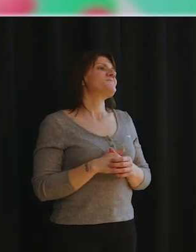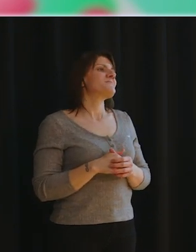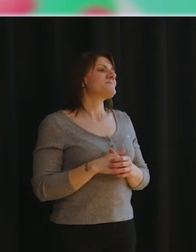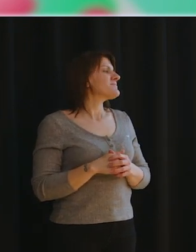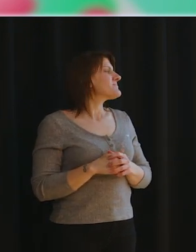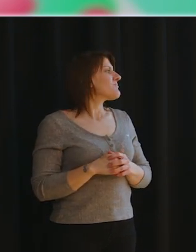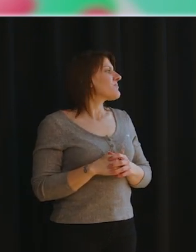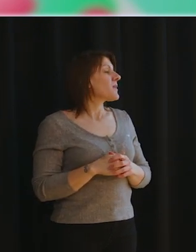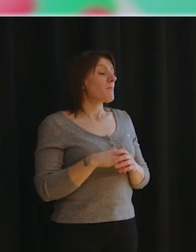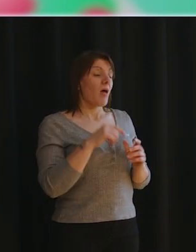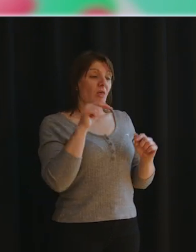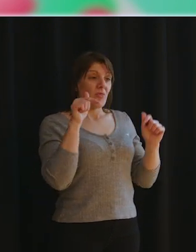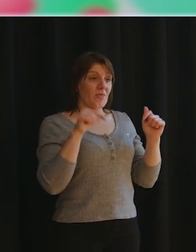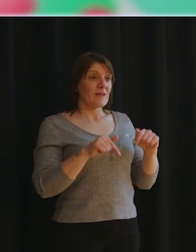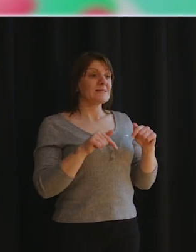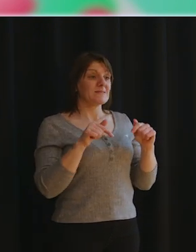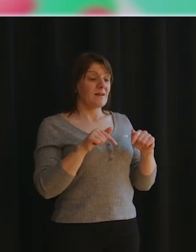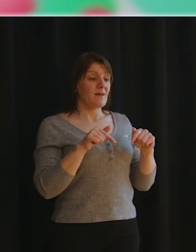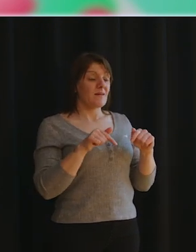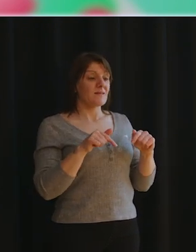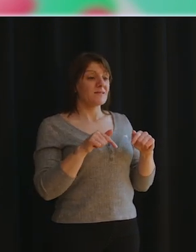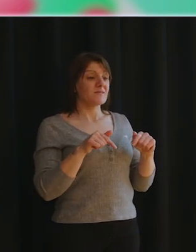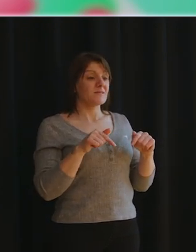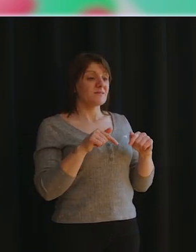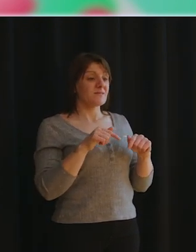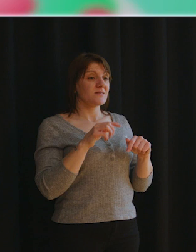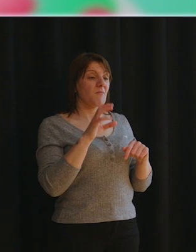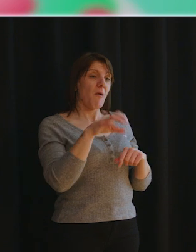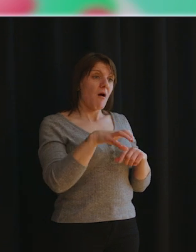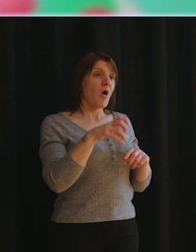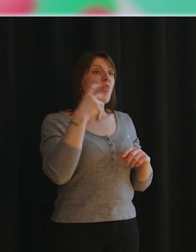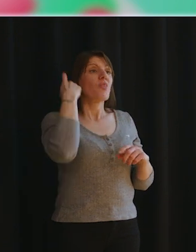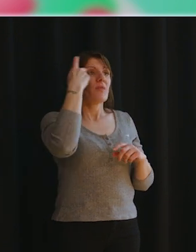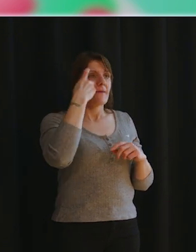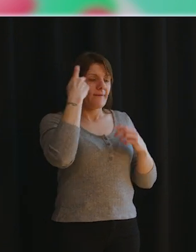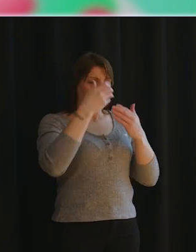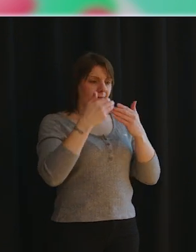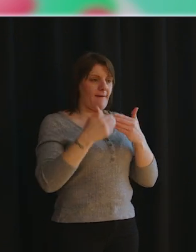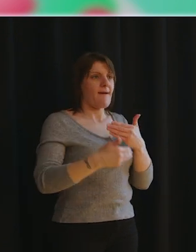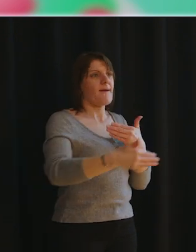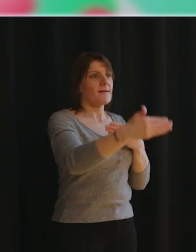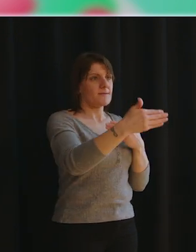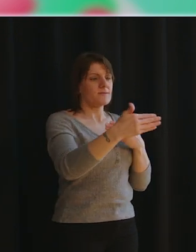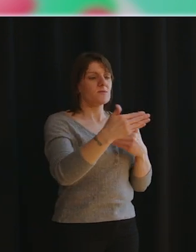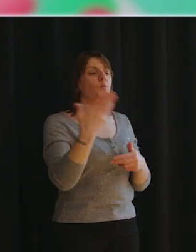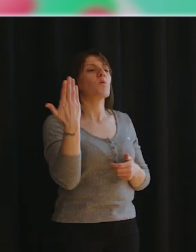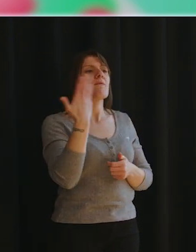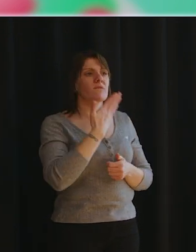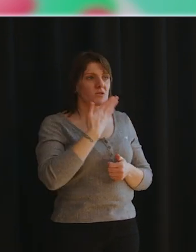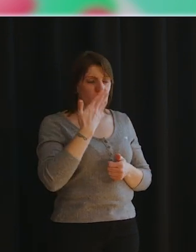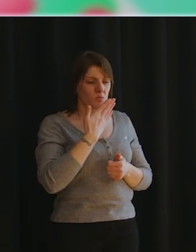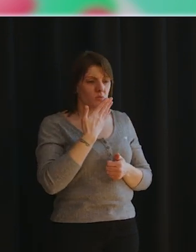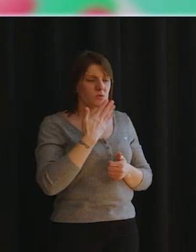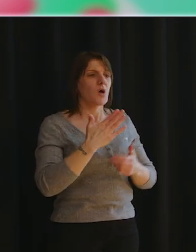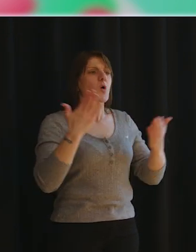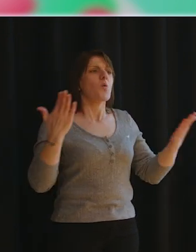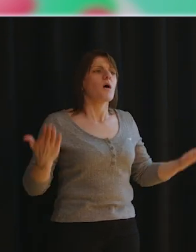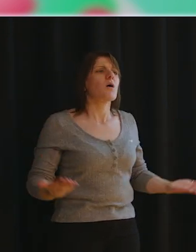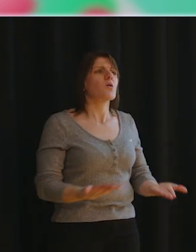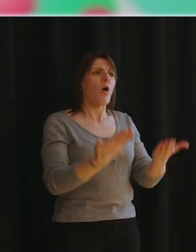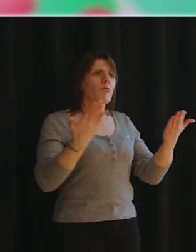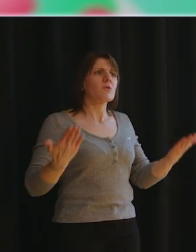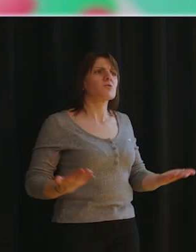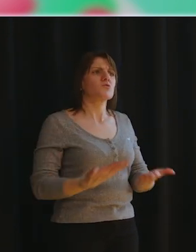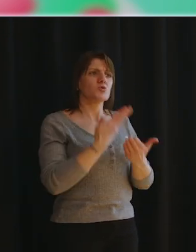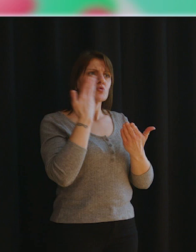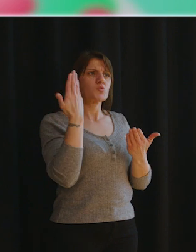But this is part of the thinking ahead. So for schools, we think ahead during the day. And this is what we encourage the schools to do for people with a PDA